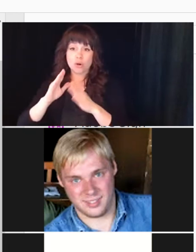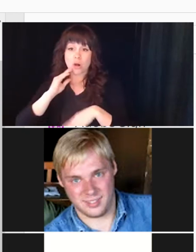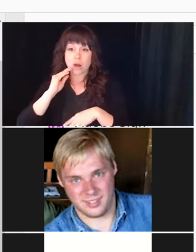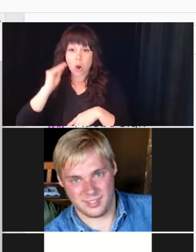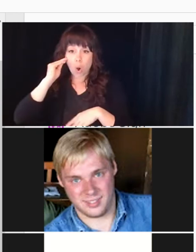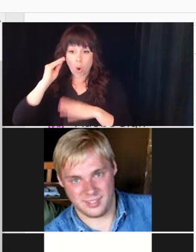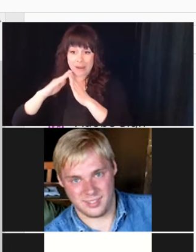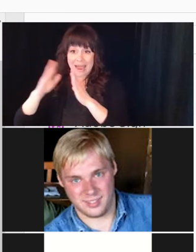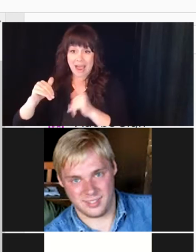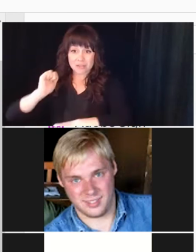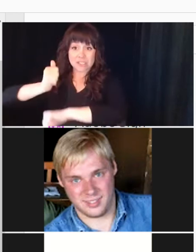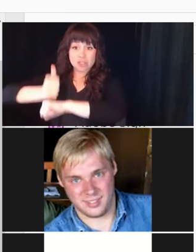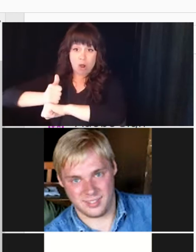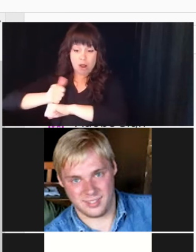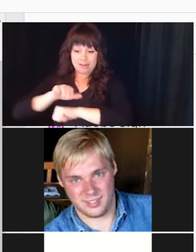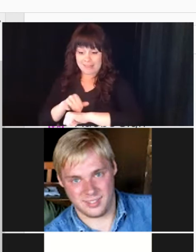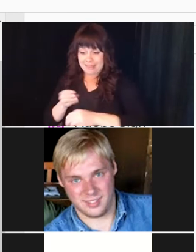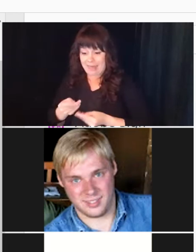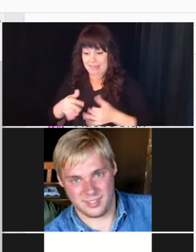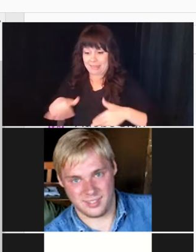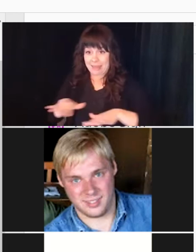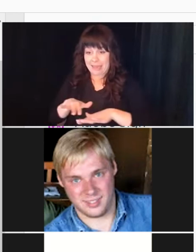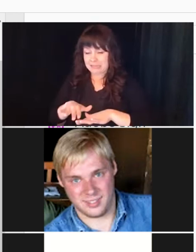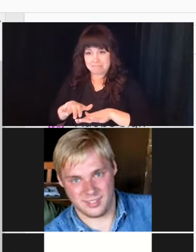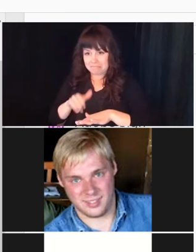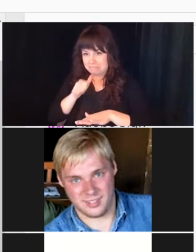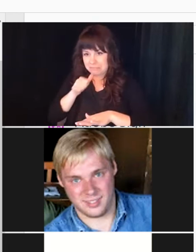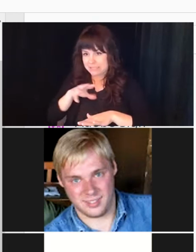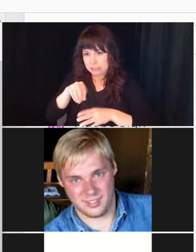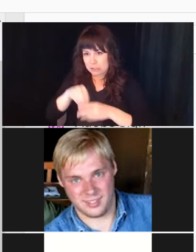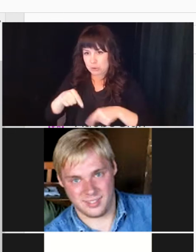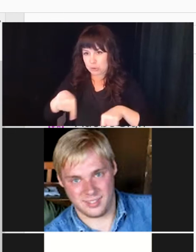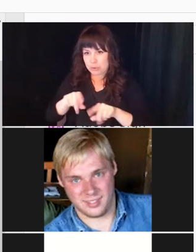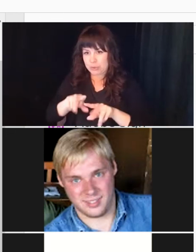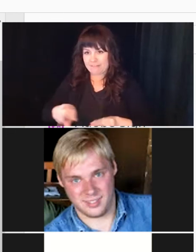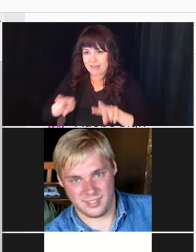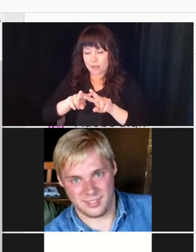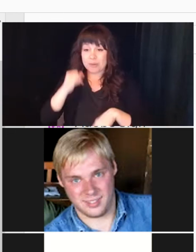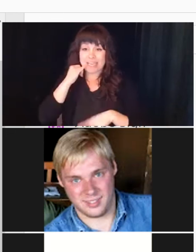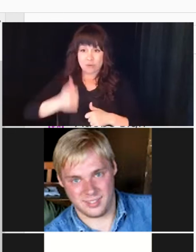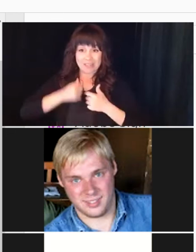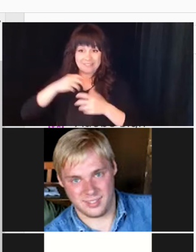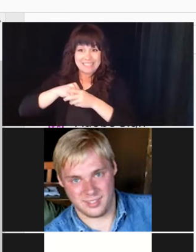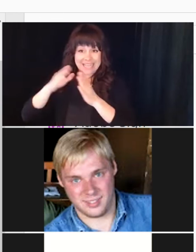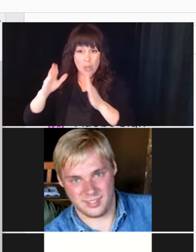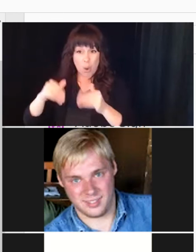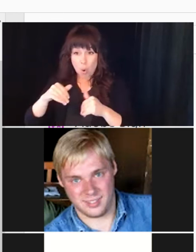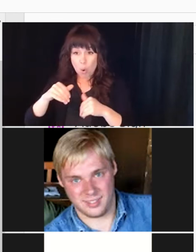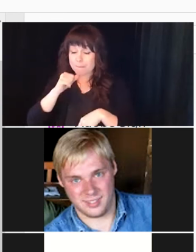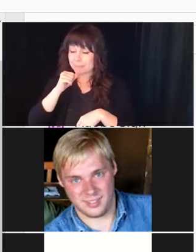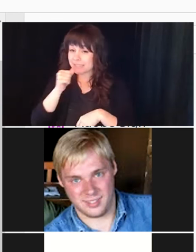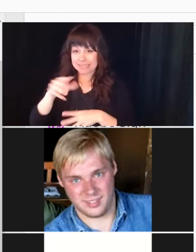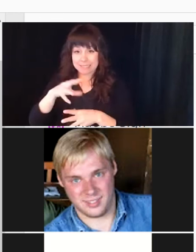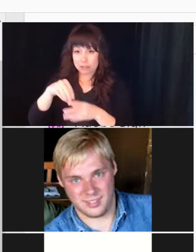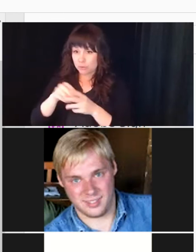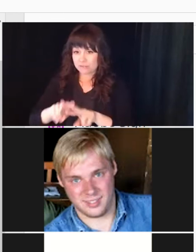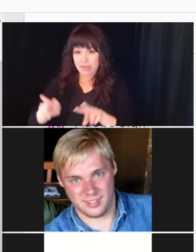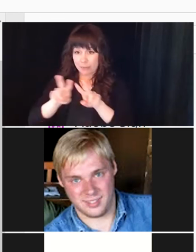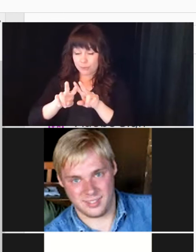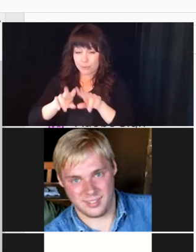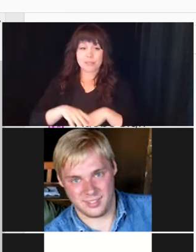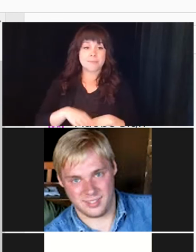mean. As long as the client is living in the home, it doesn't include the value of the home, and it doesn't include one vehicle.